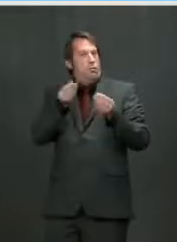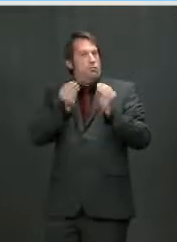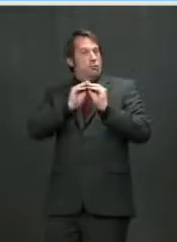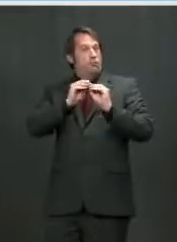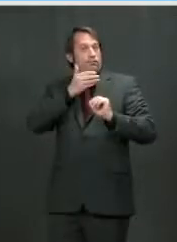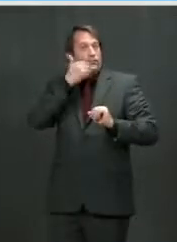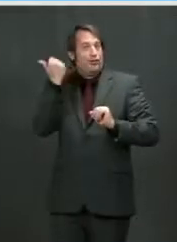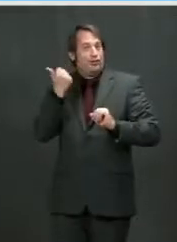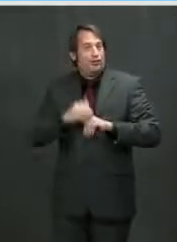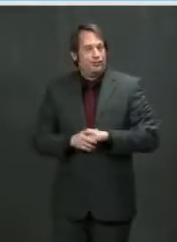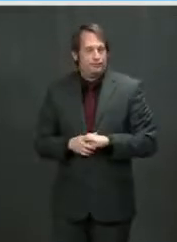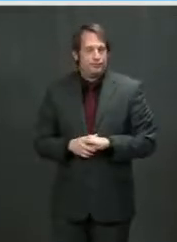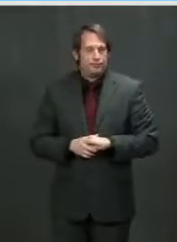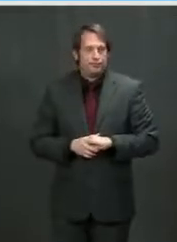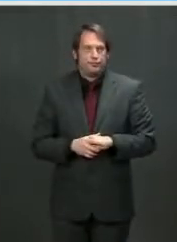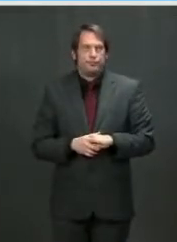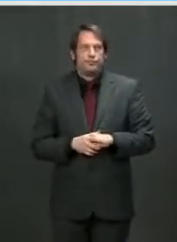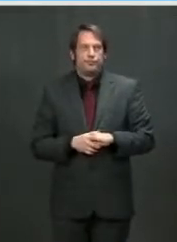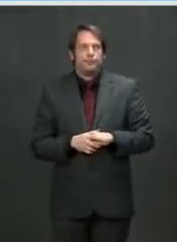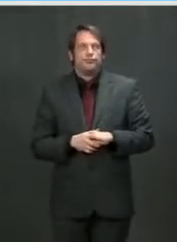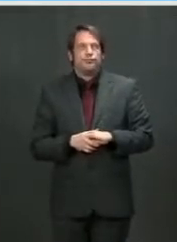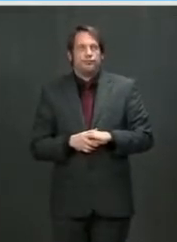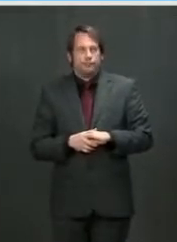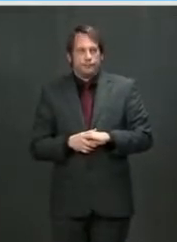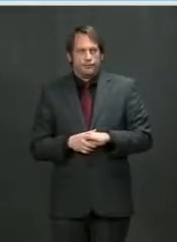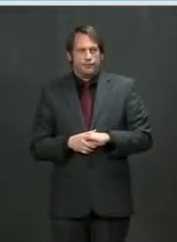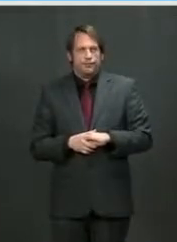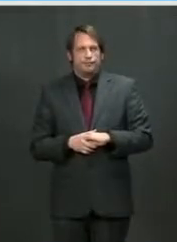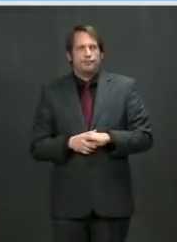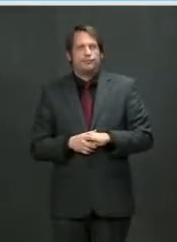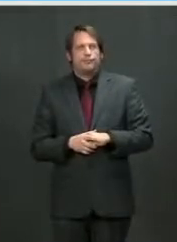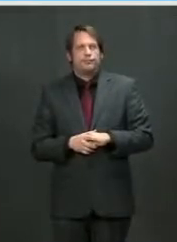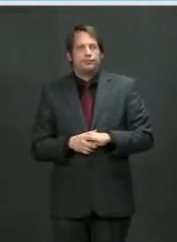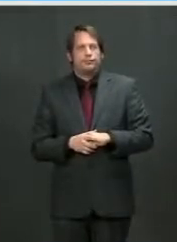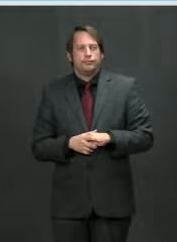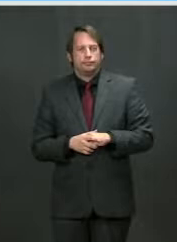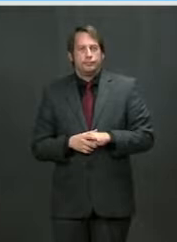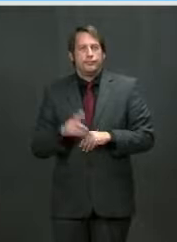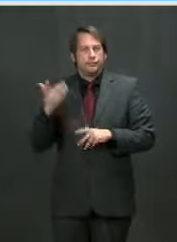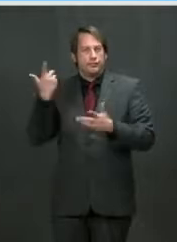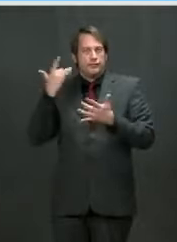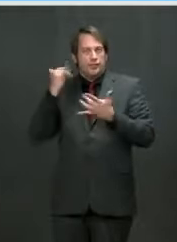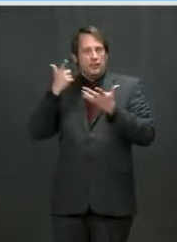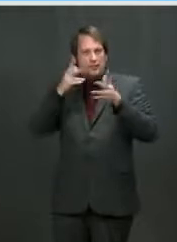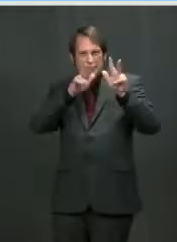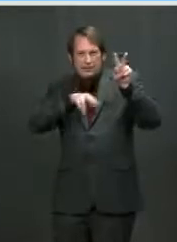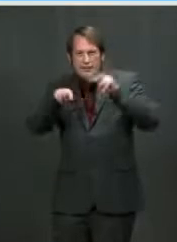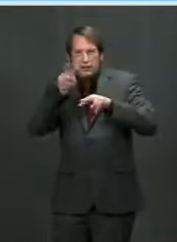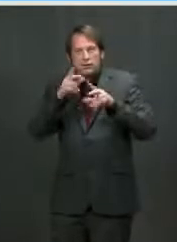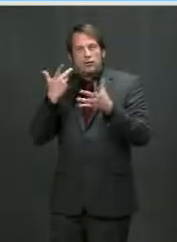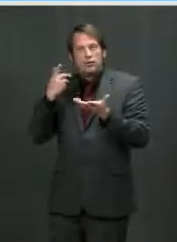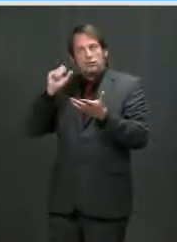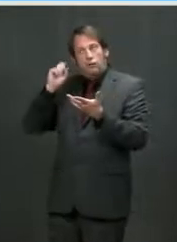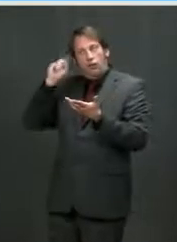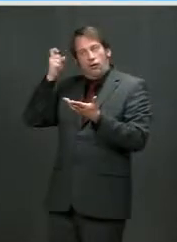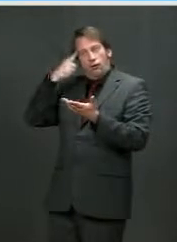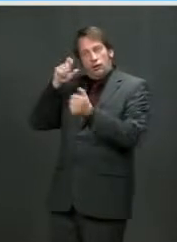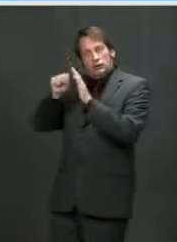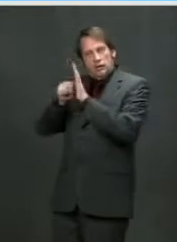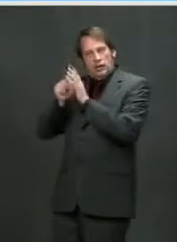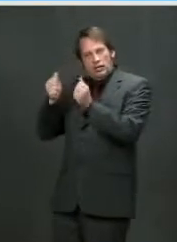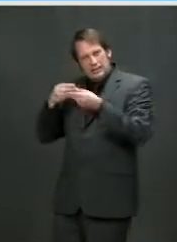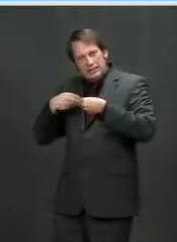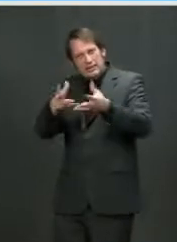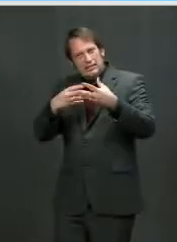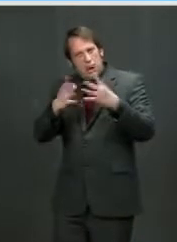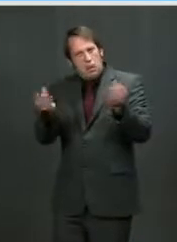see the state is surging vaccine supply to those areas. Yeah, now just to follow the rest of